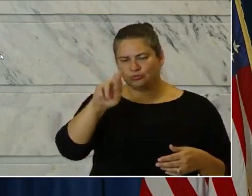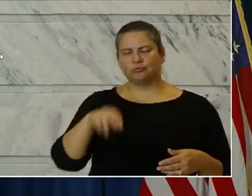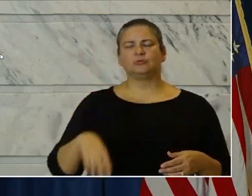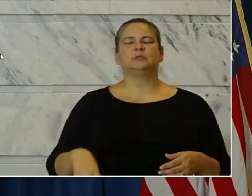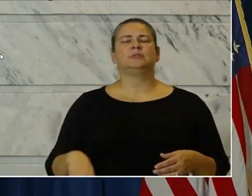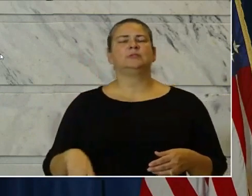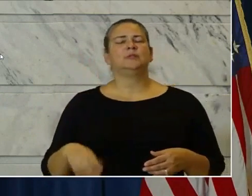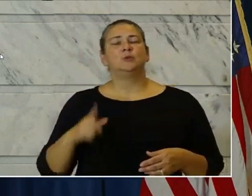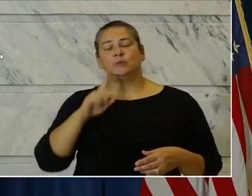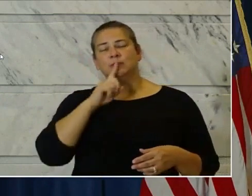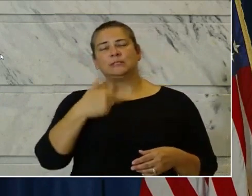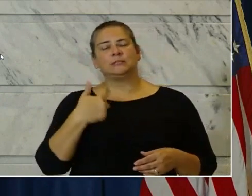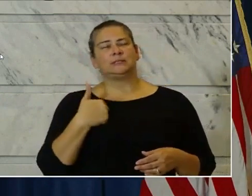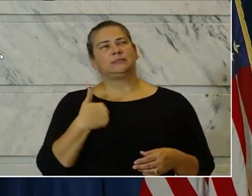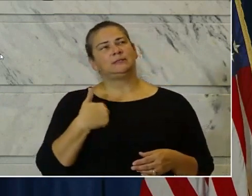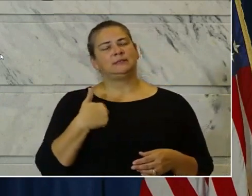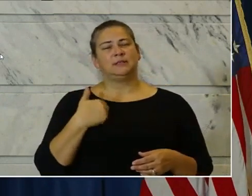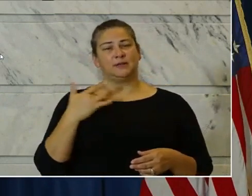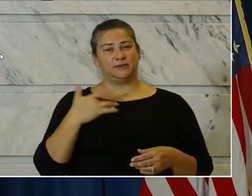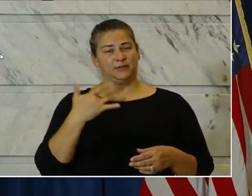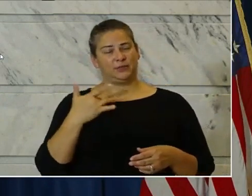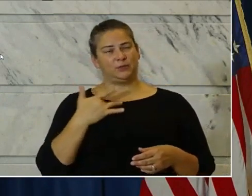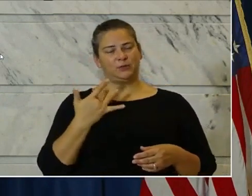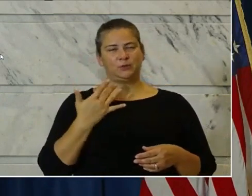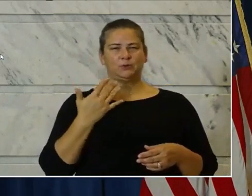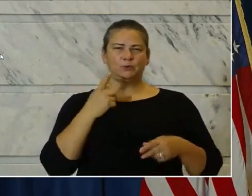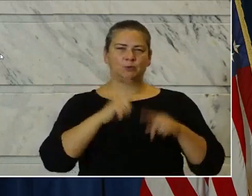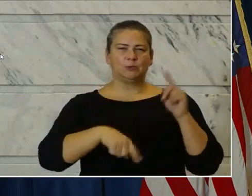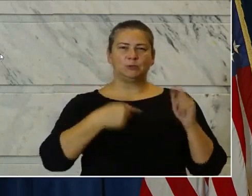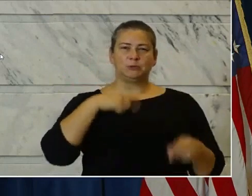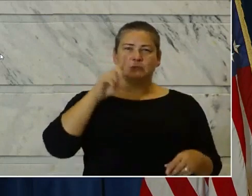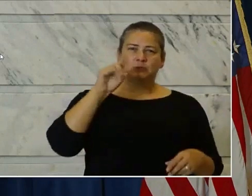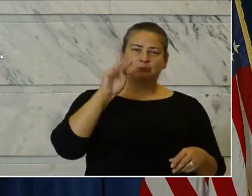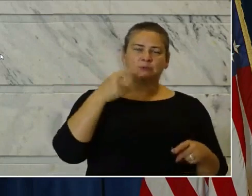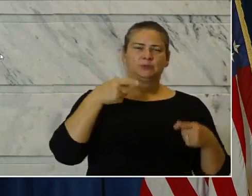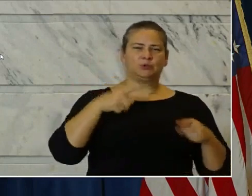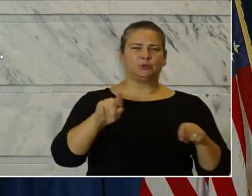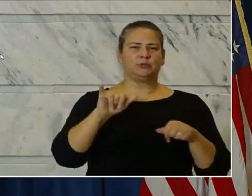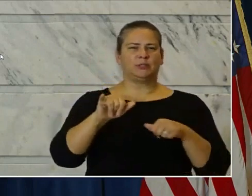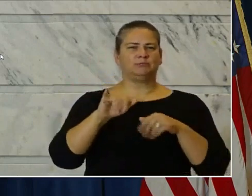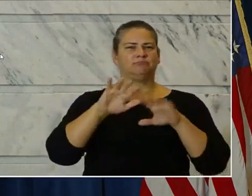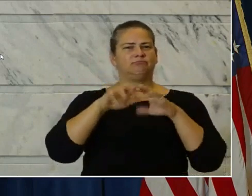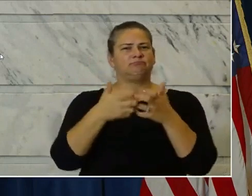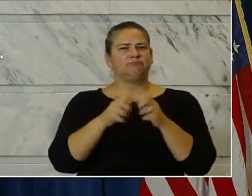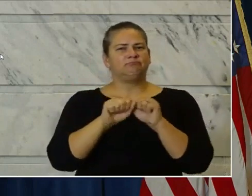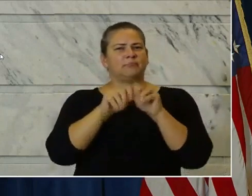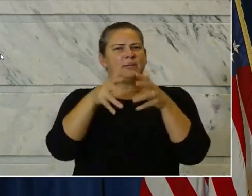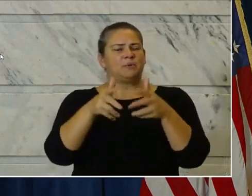I think the steps that we have been able to take during this pandemic to help people